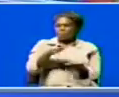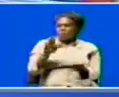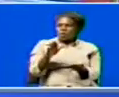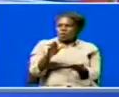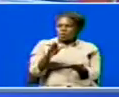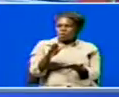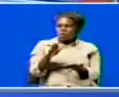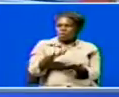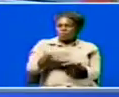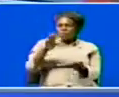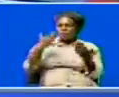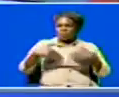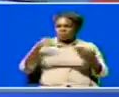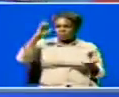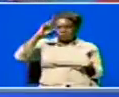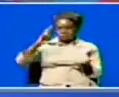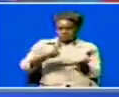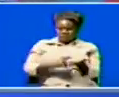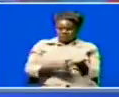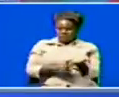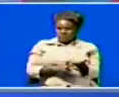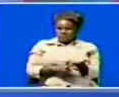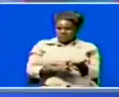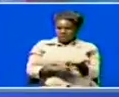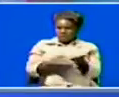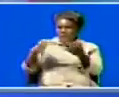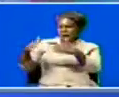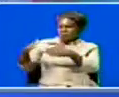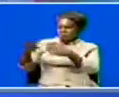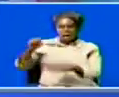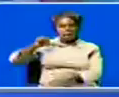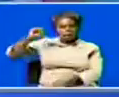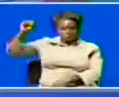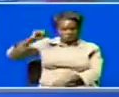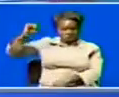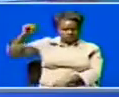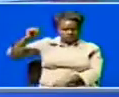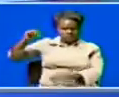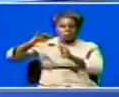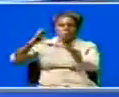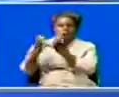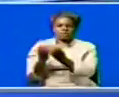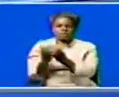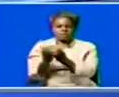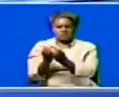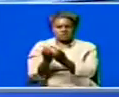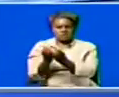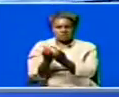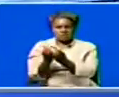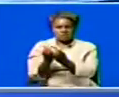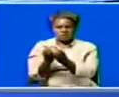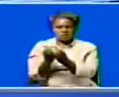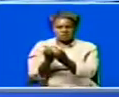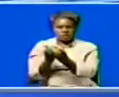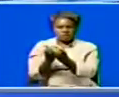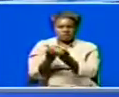is mm-hmm. more and more people recognizing that outside of the political side that you are on, wherever, or that you continue to be on, whether your